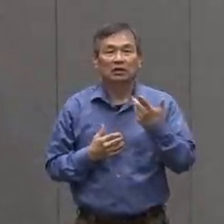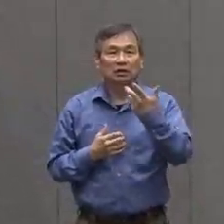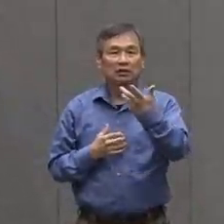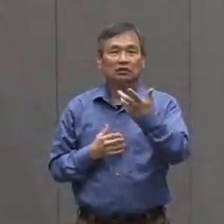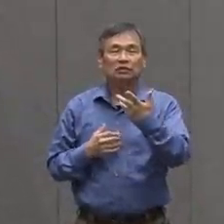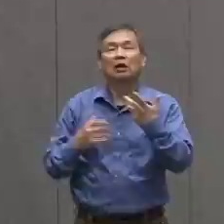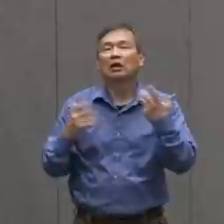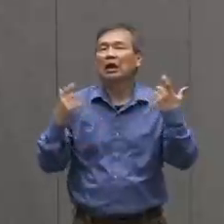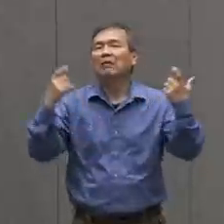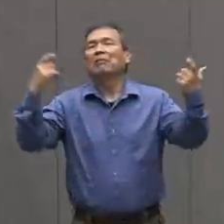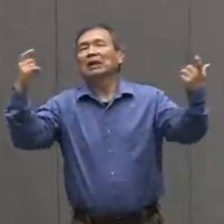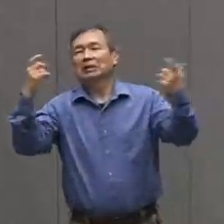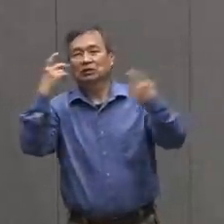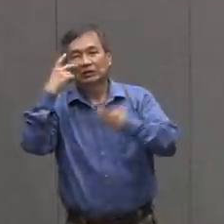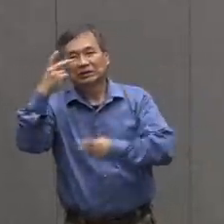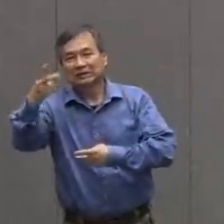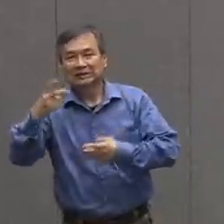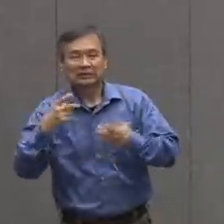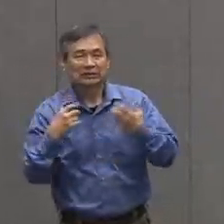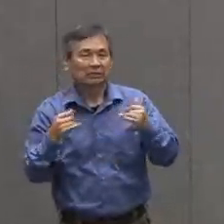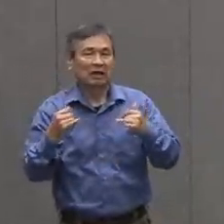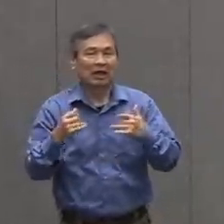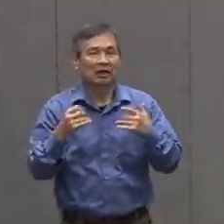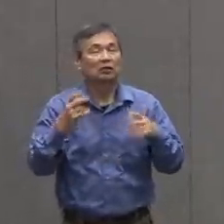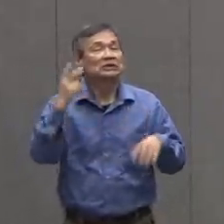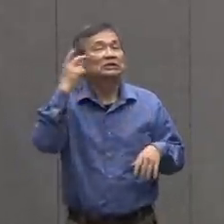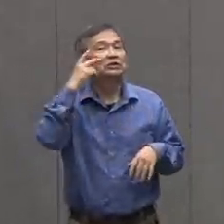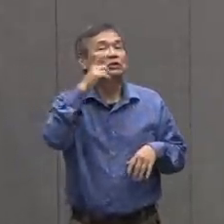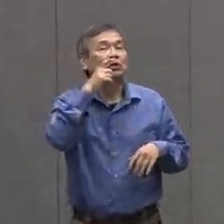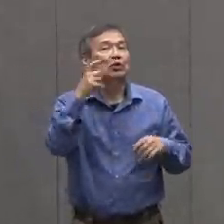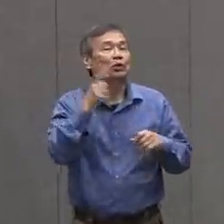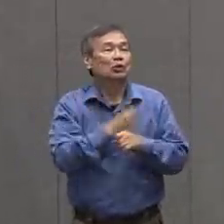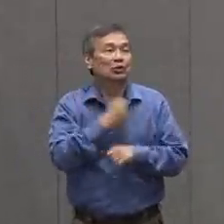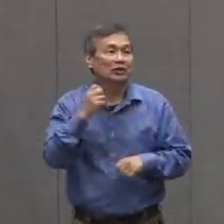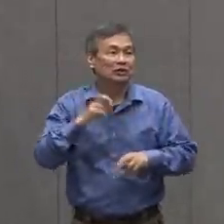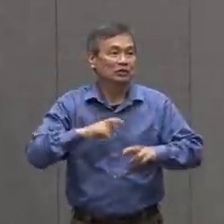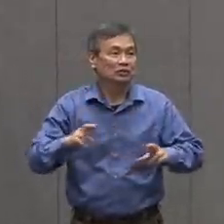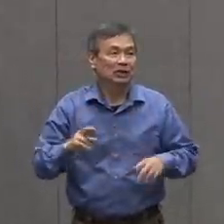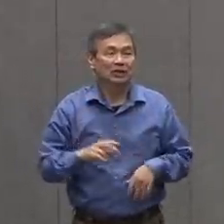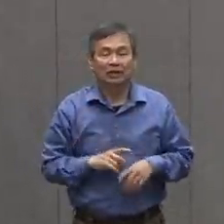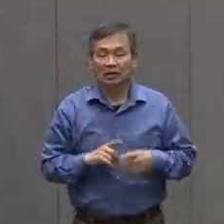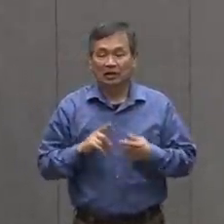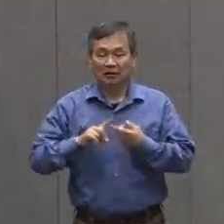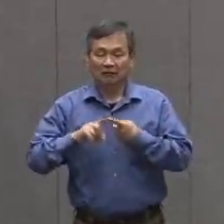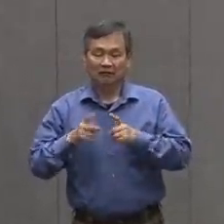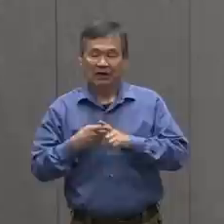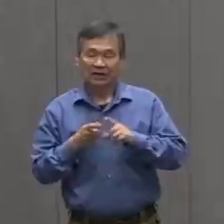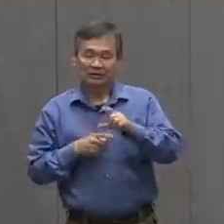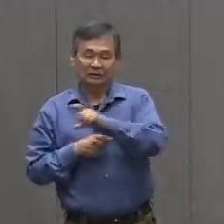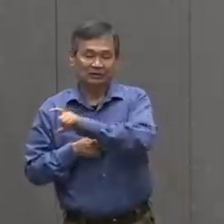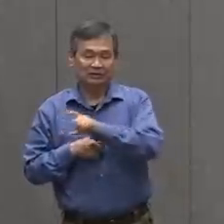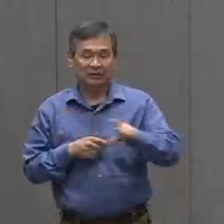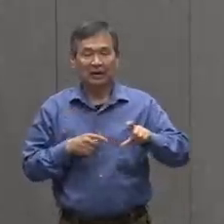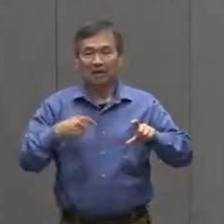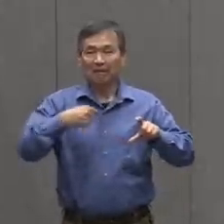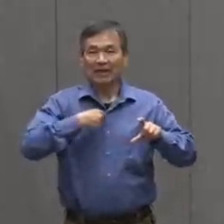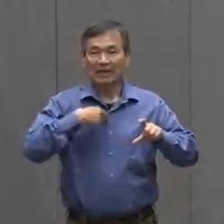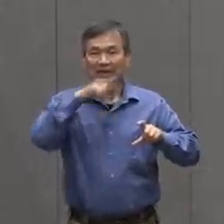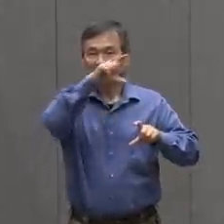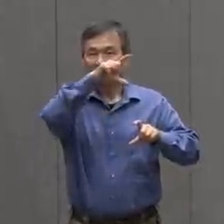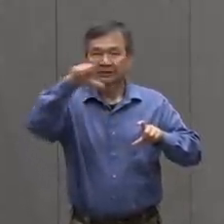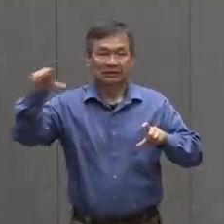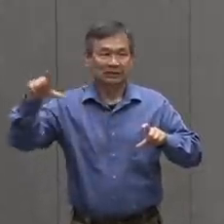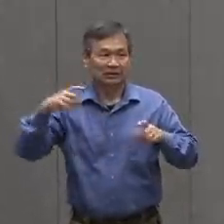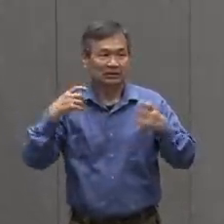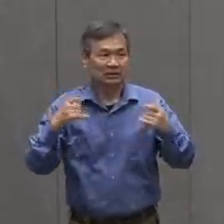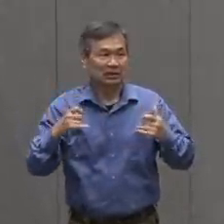the TV. But we're going to see who wins. So here's me and here's you, friend. And what we need next is a